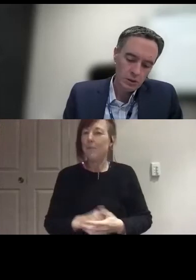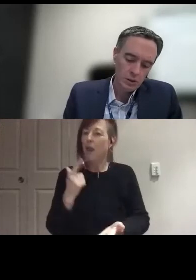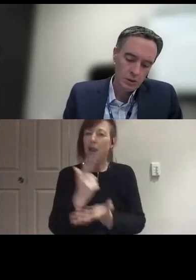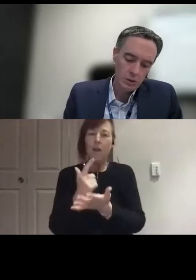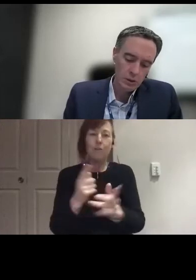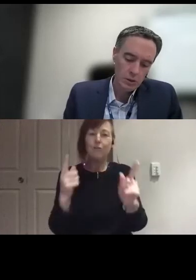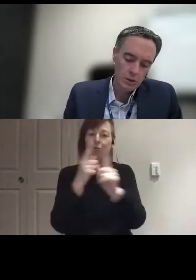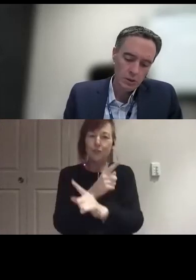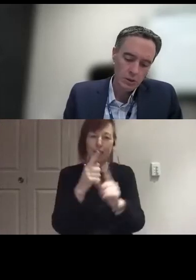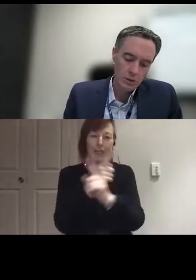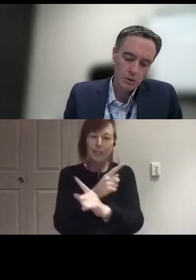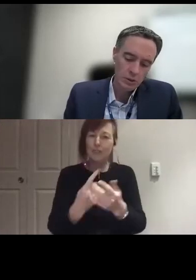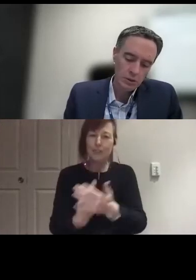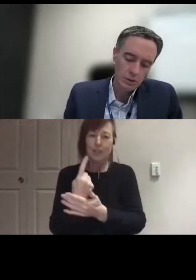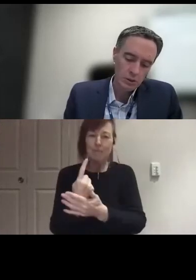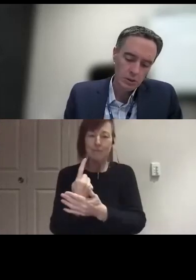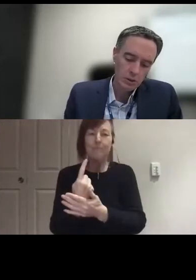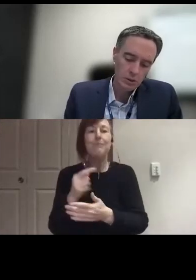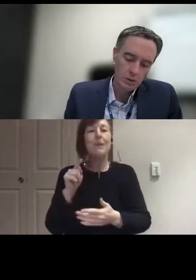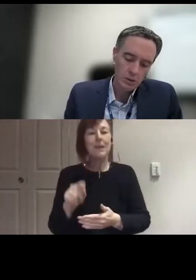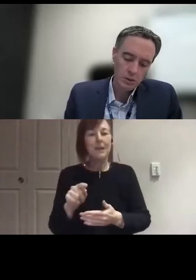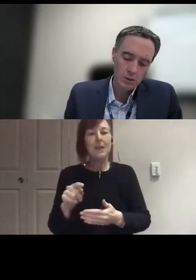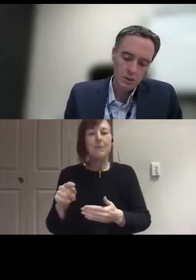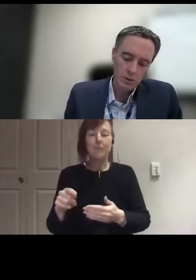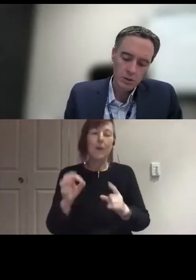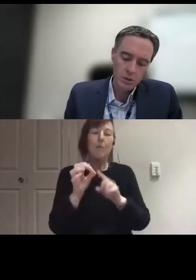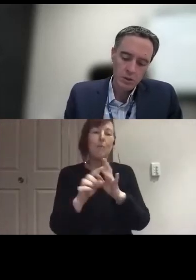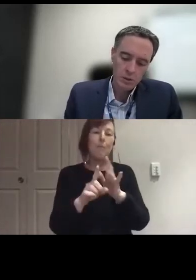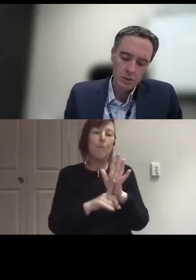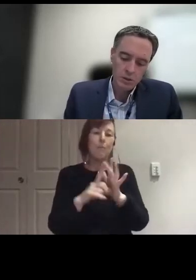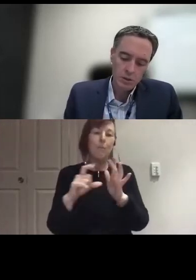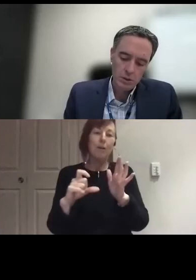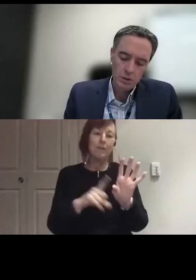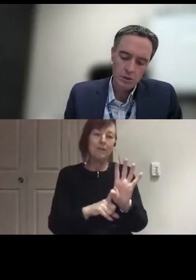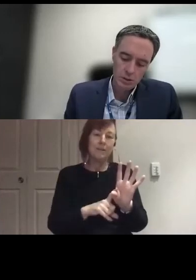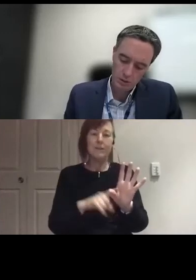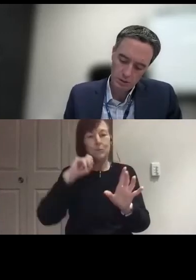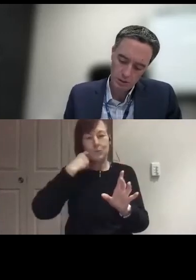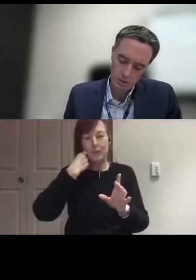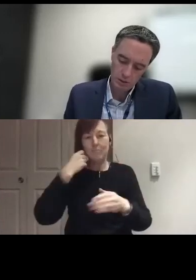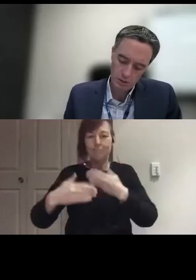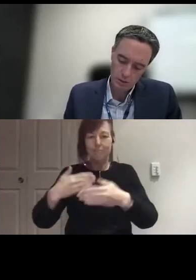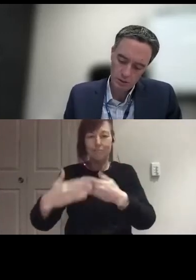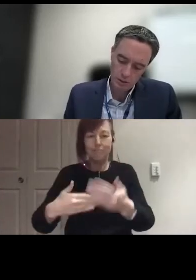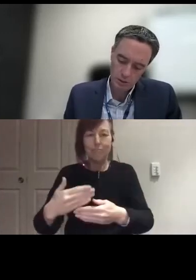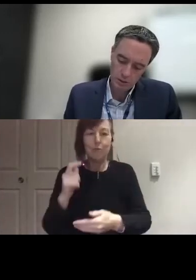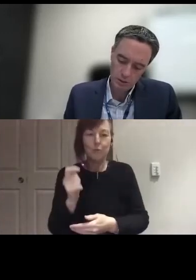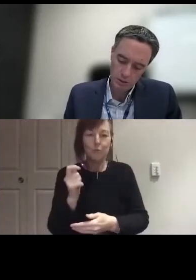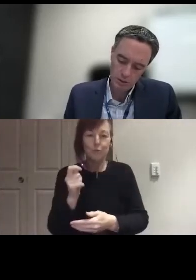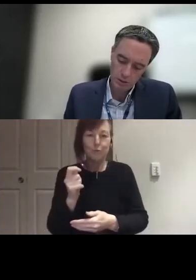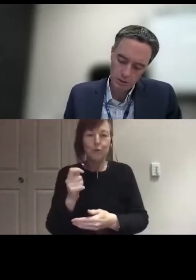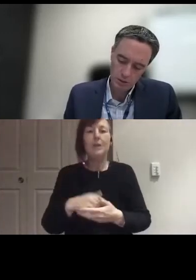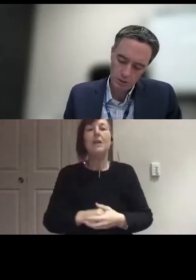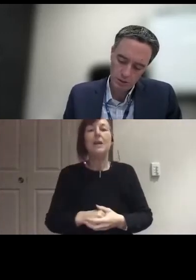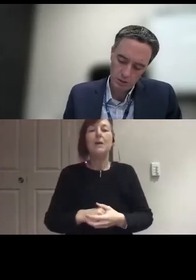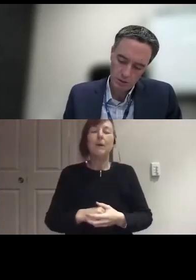which you'll see progressively rolled out. So this will be the last winter of discontent where we're just all locked down all the time. And the reason